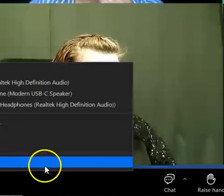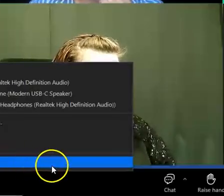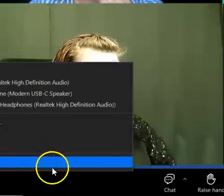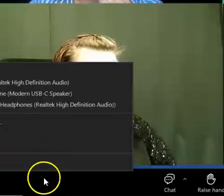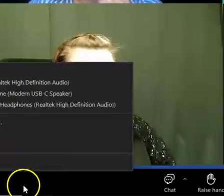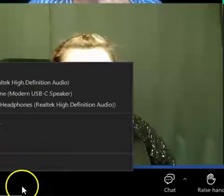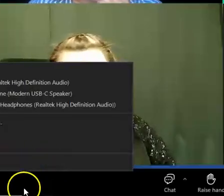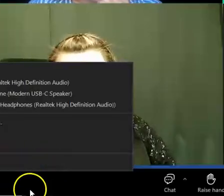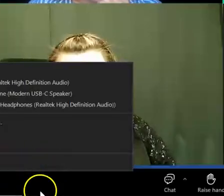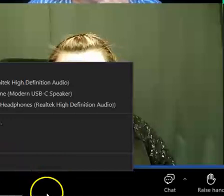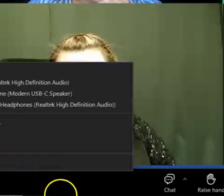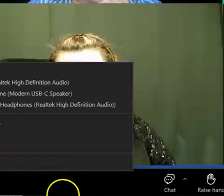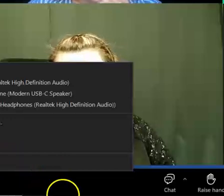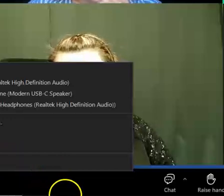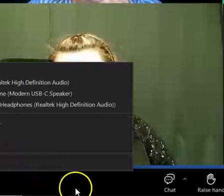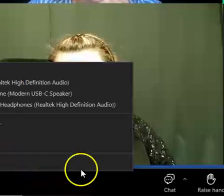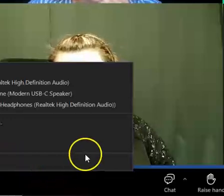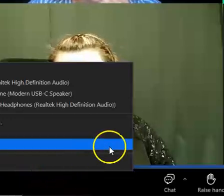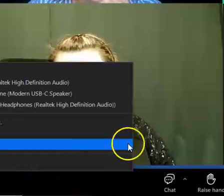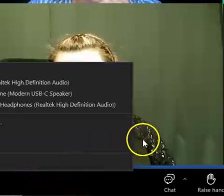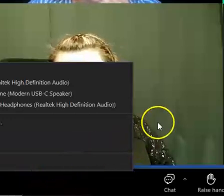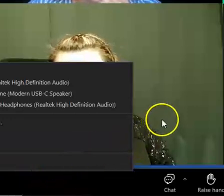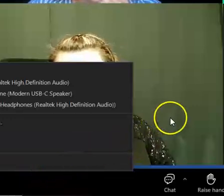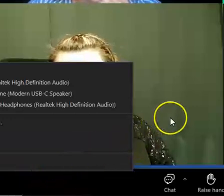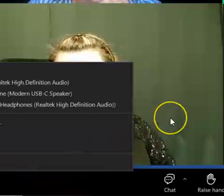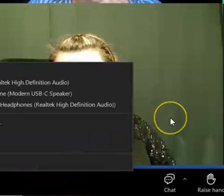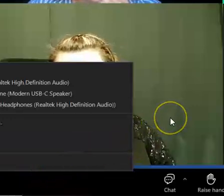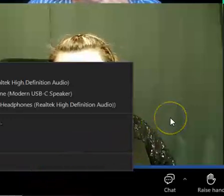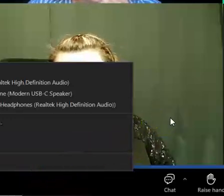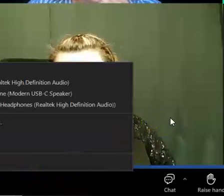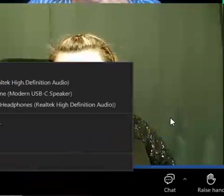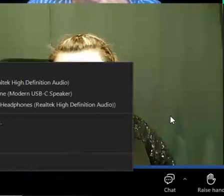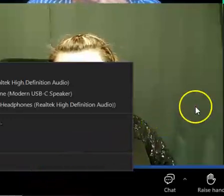Hey, Chris, I see you just signed on as attendee, so I'm going to promote you to a panelist.